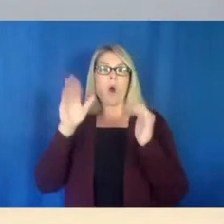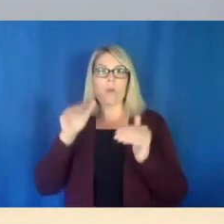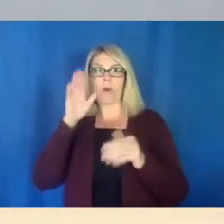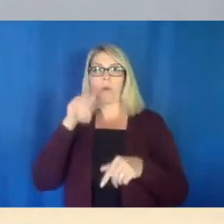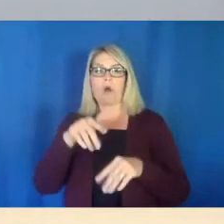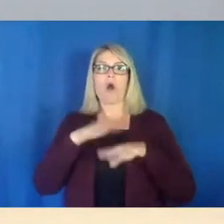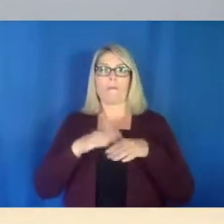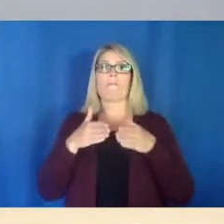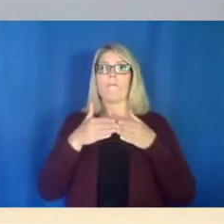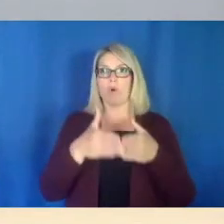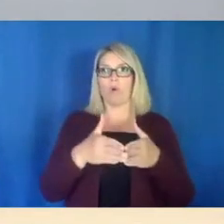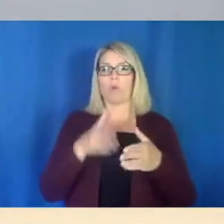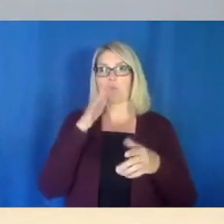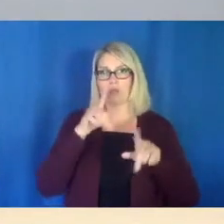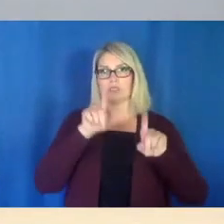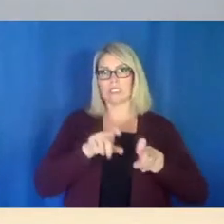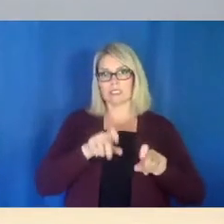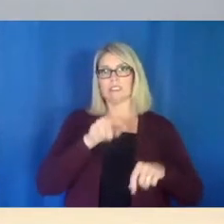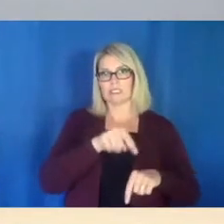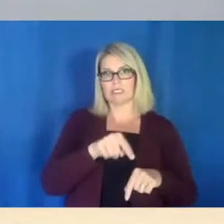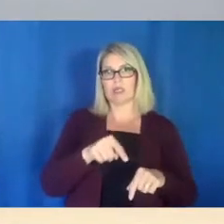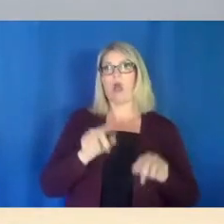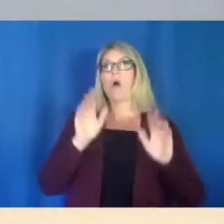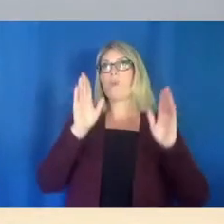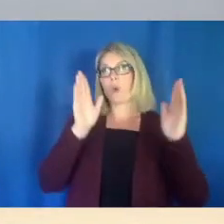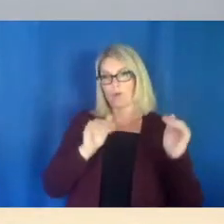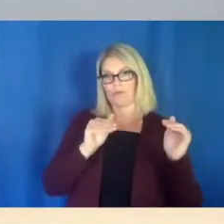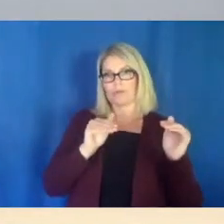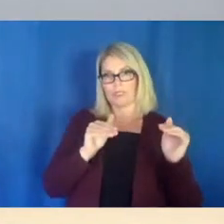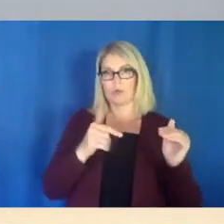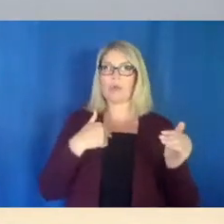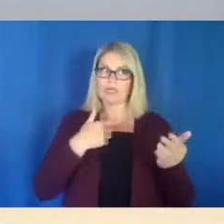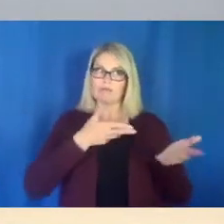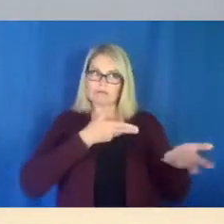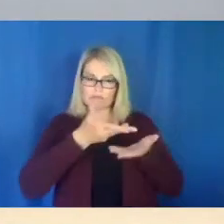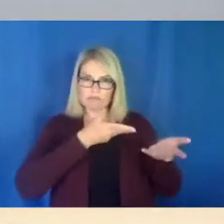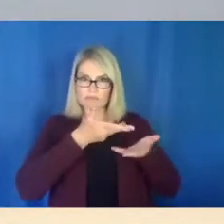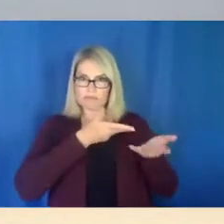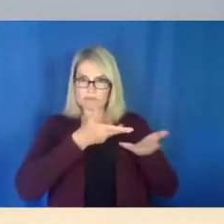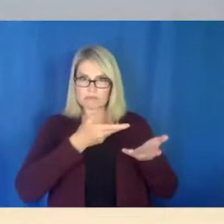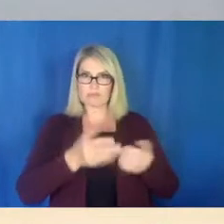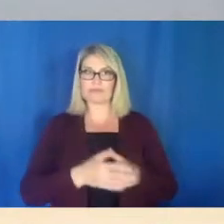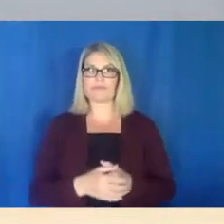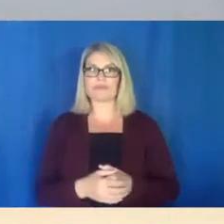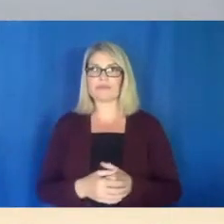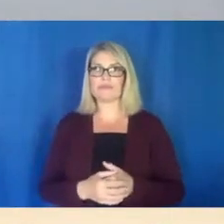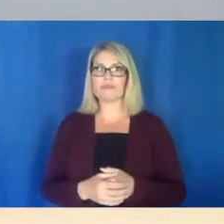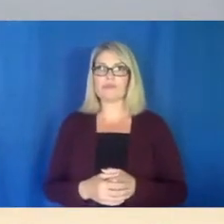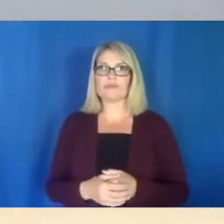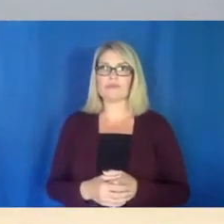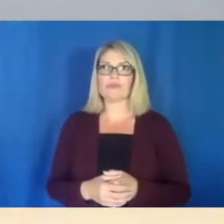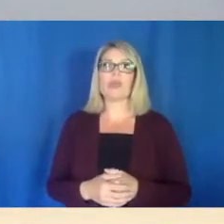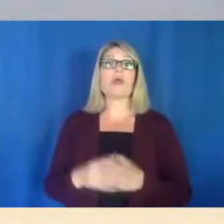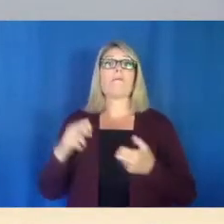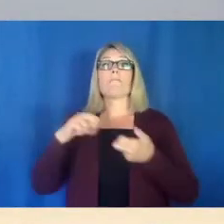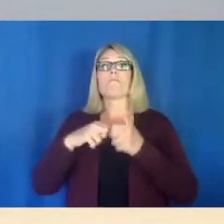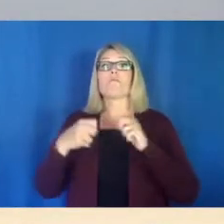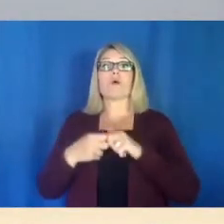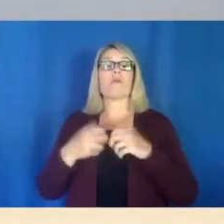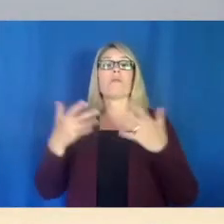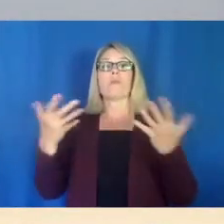have been certainly communicating with them as well. One of the issues was around the